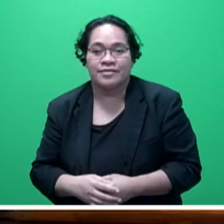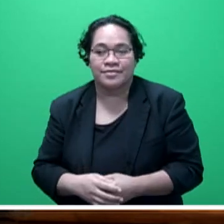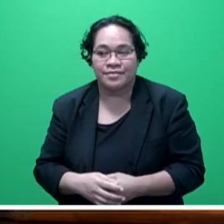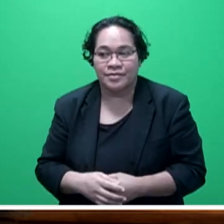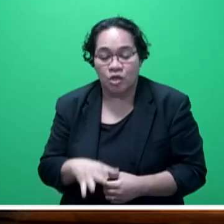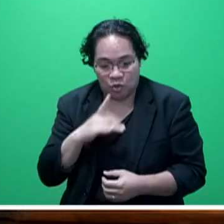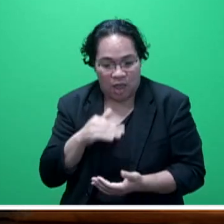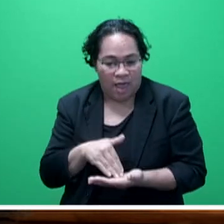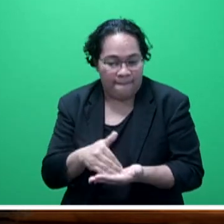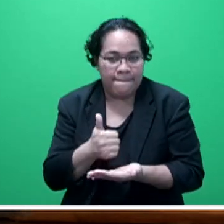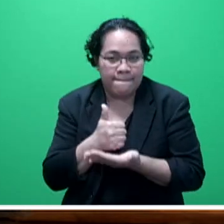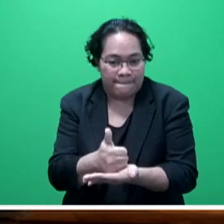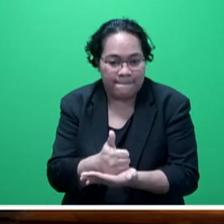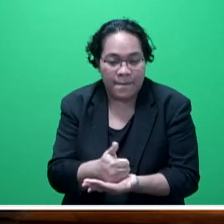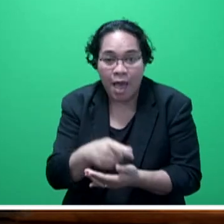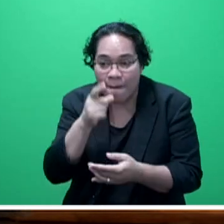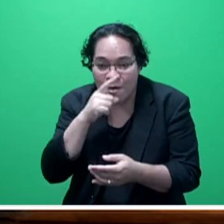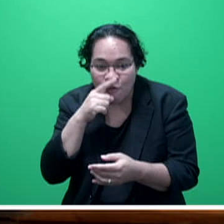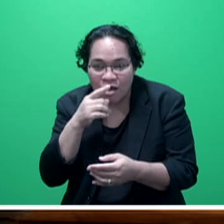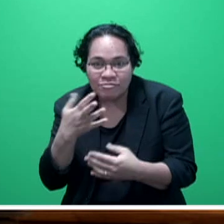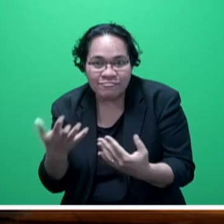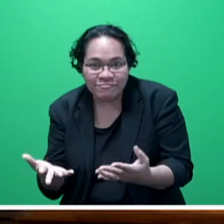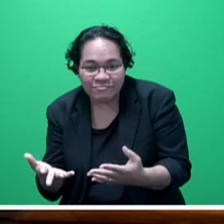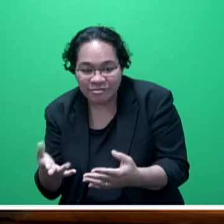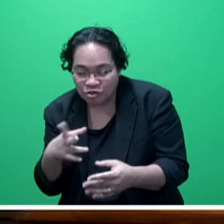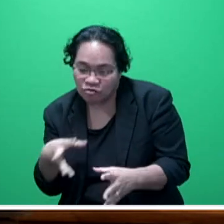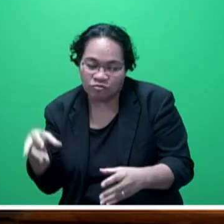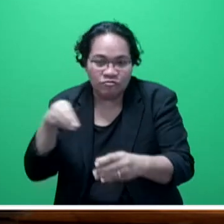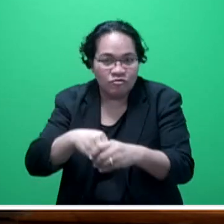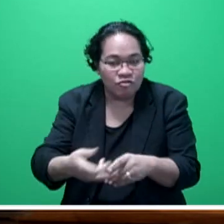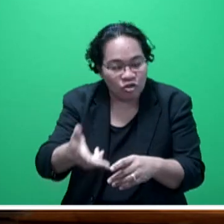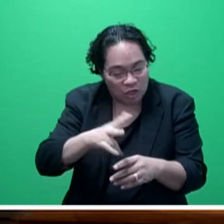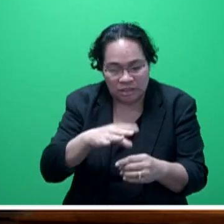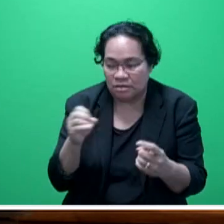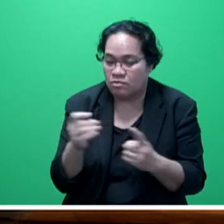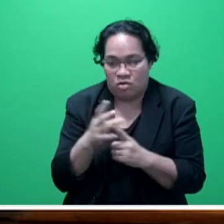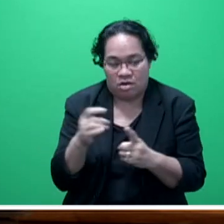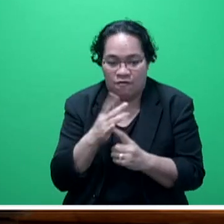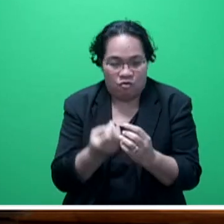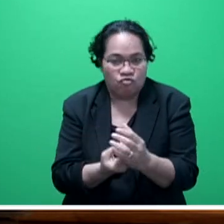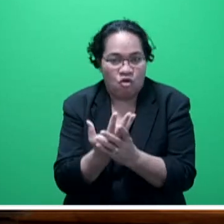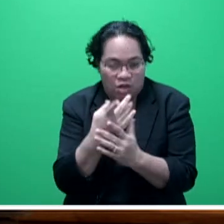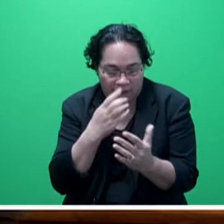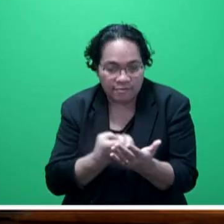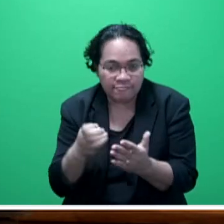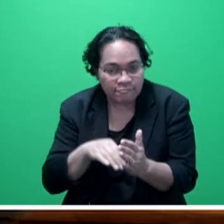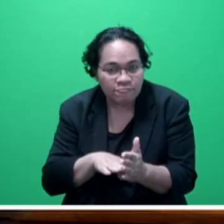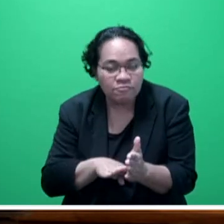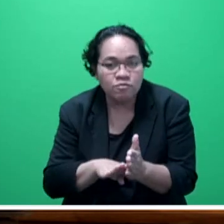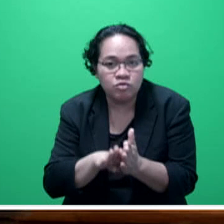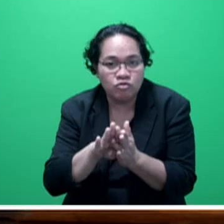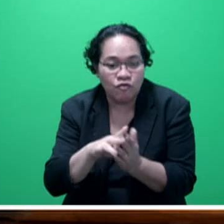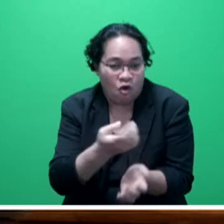to assist in human capital development, which is crucial for growth and sustainability for economic